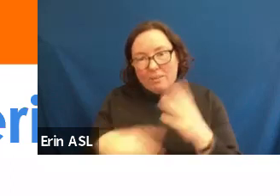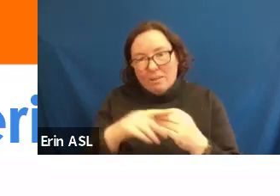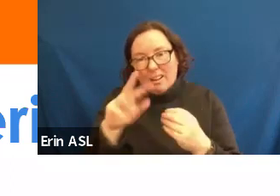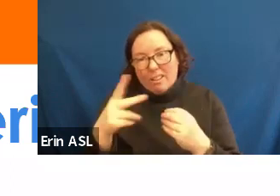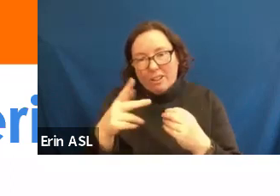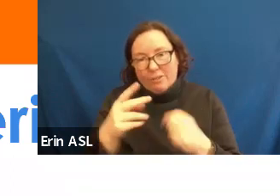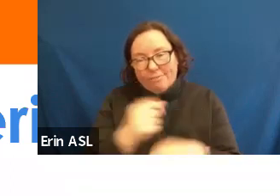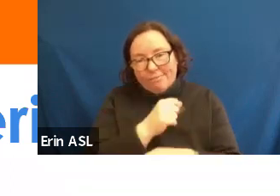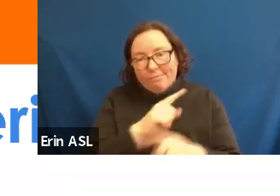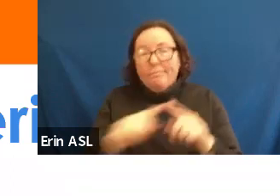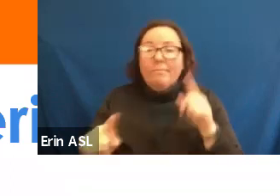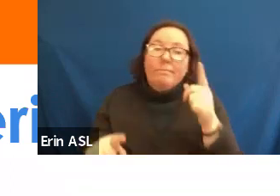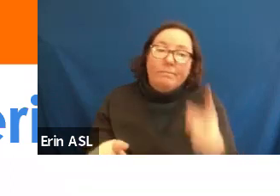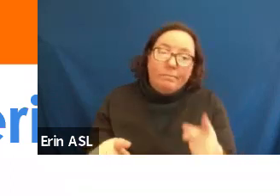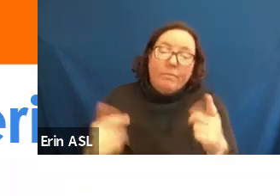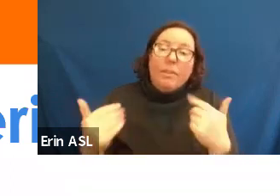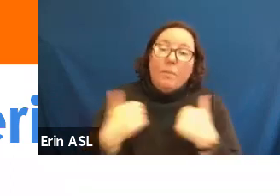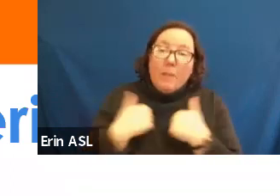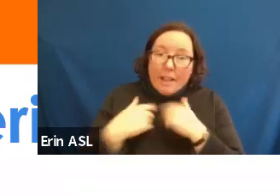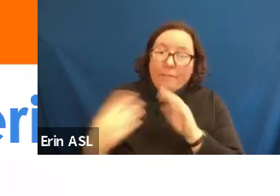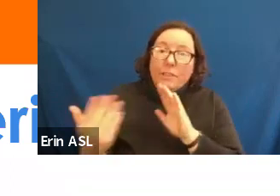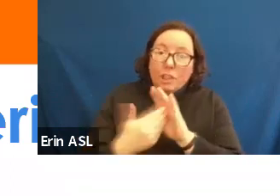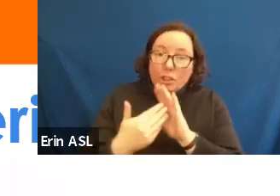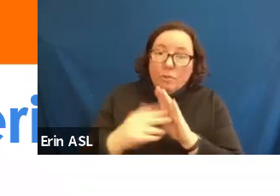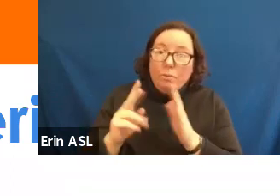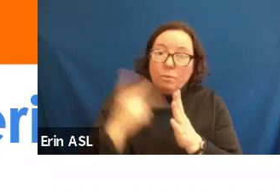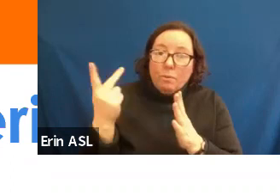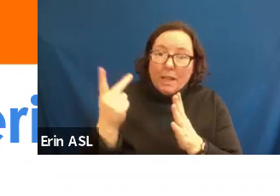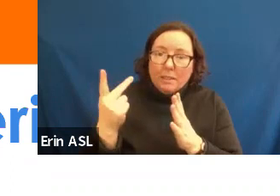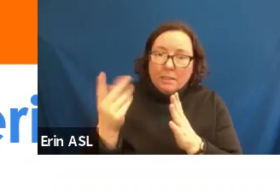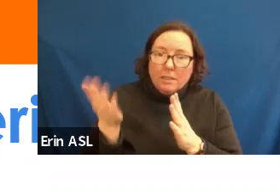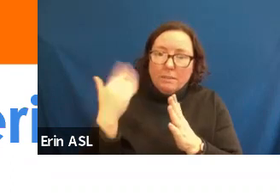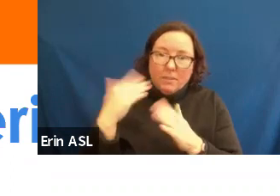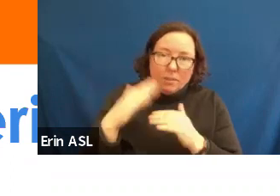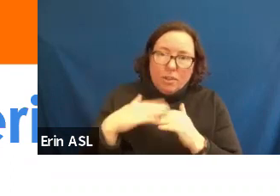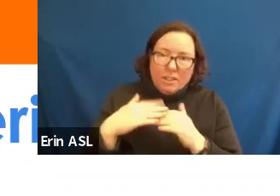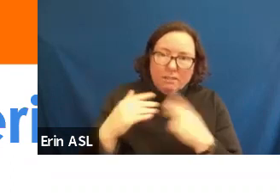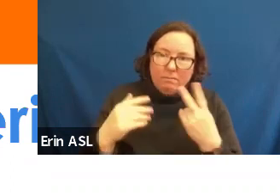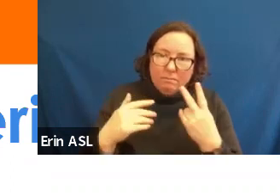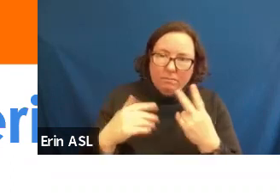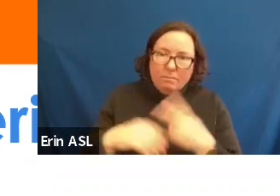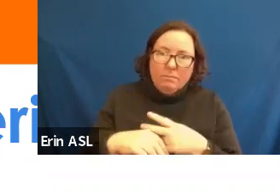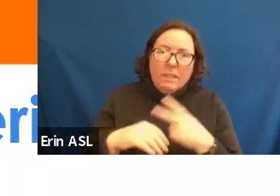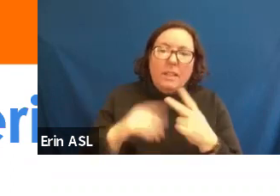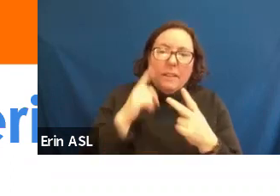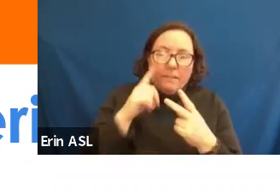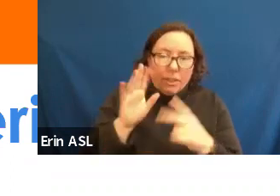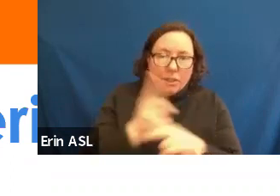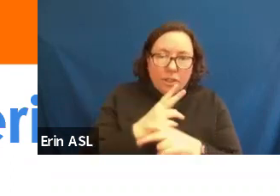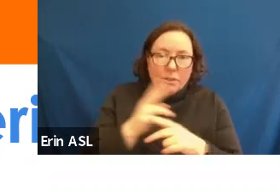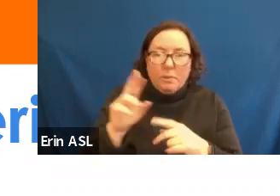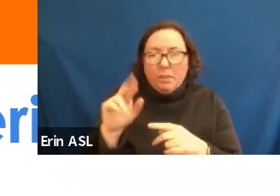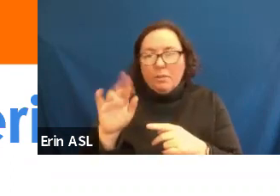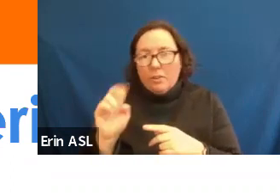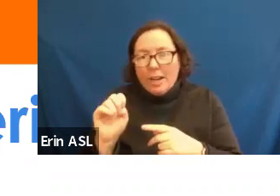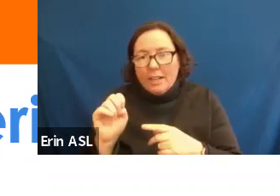Boston has been sued at least twice for its use of